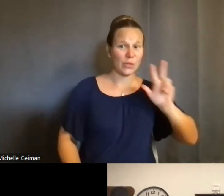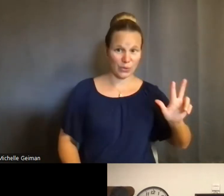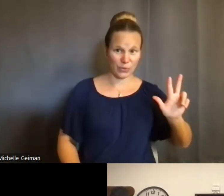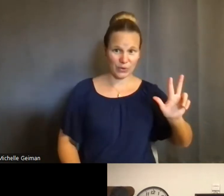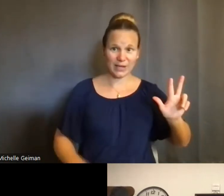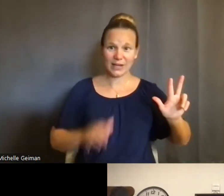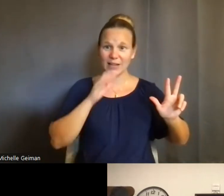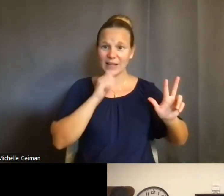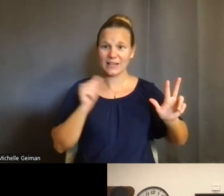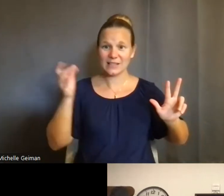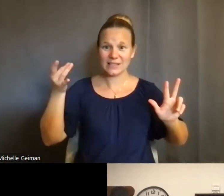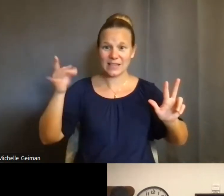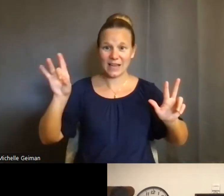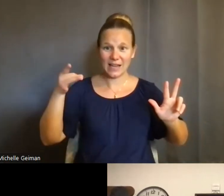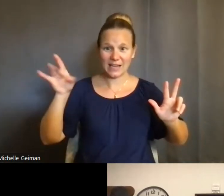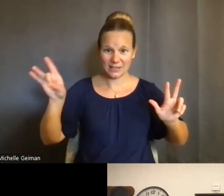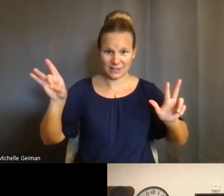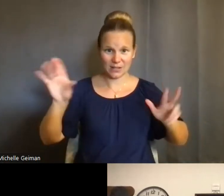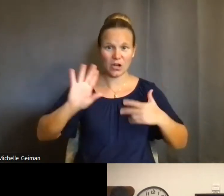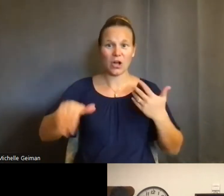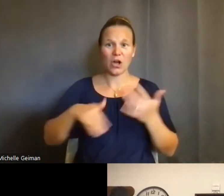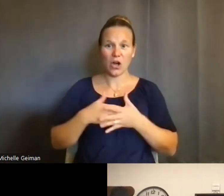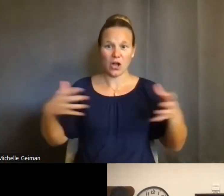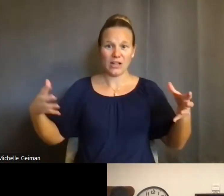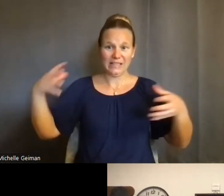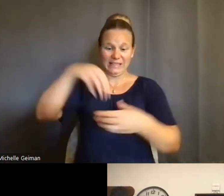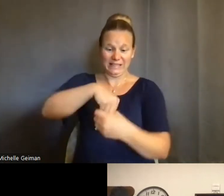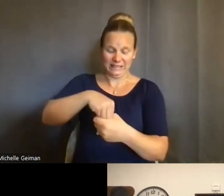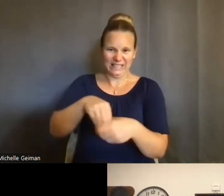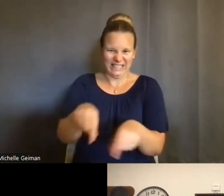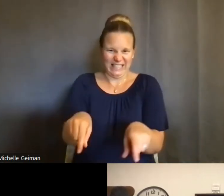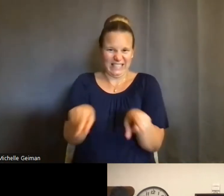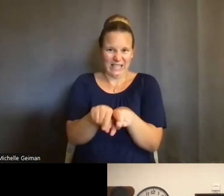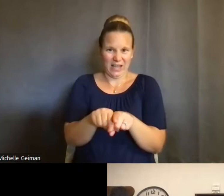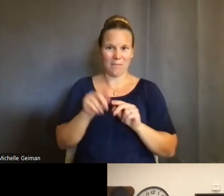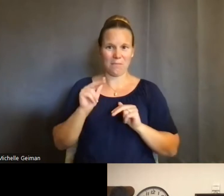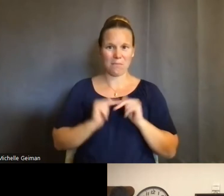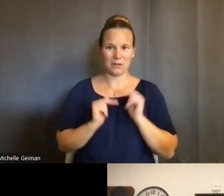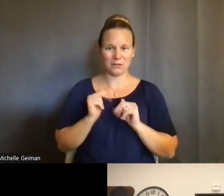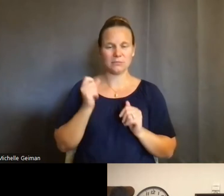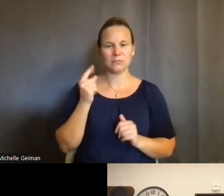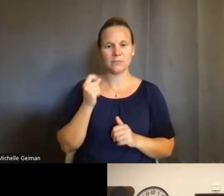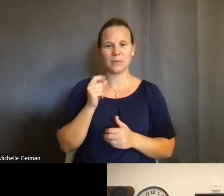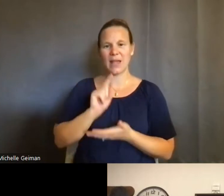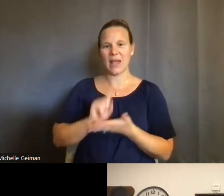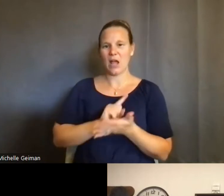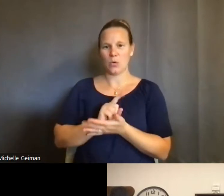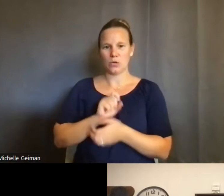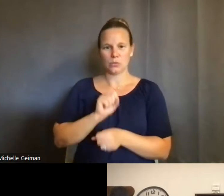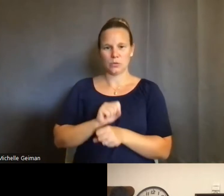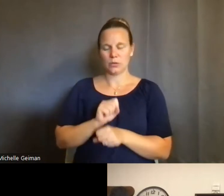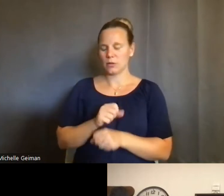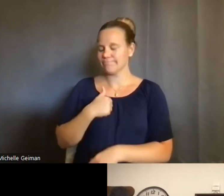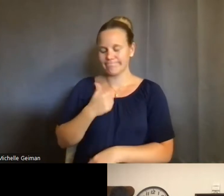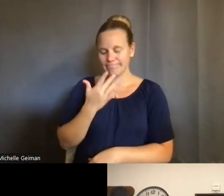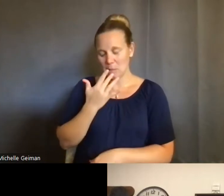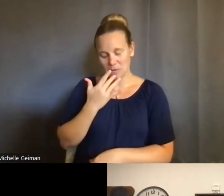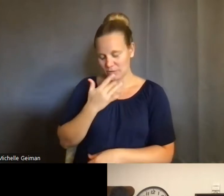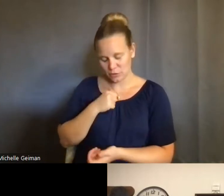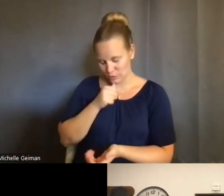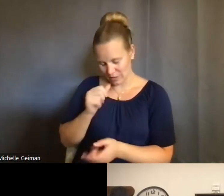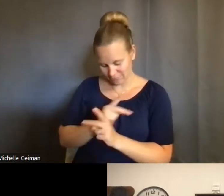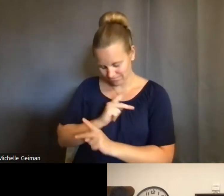they're all in the same building. So it's a really special space. As far as the hours that I work, I try not to keep track of them. As